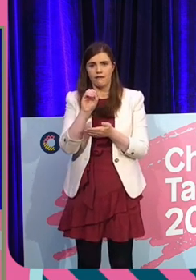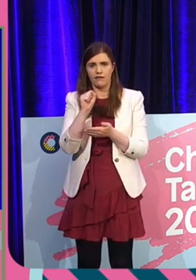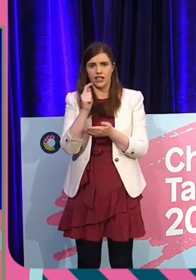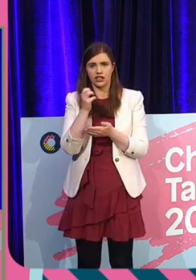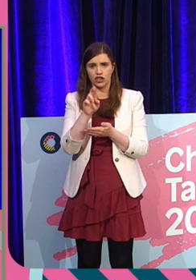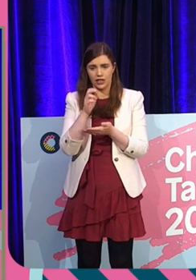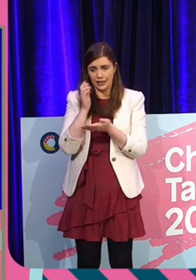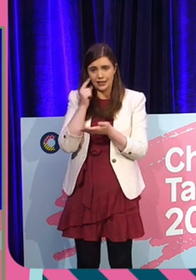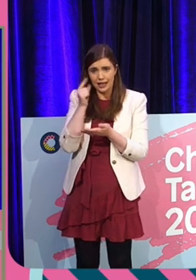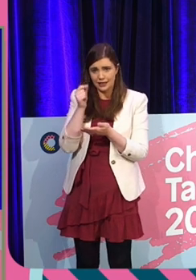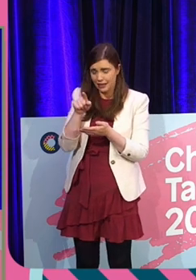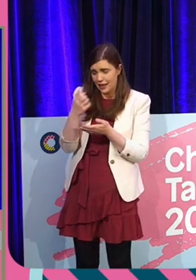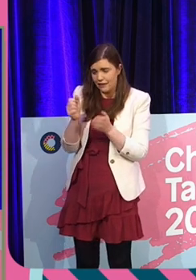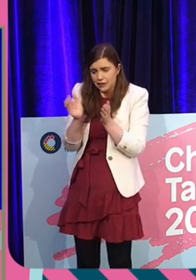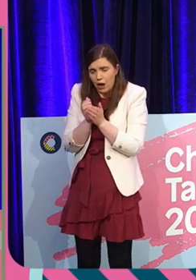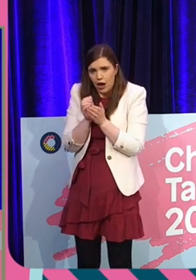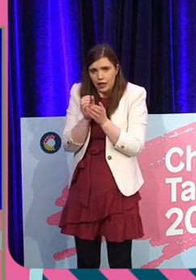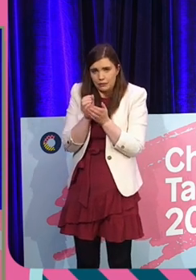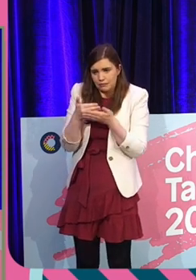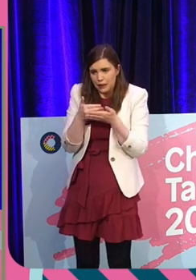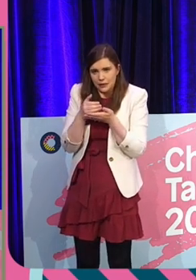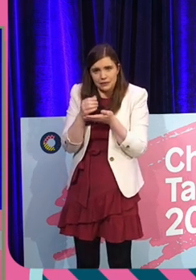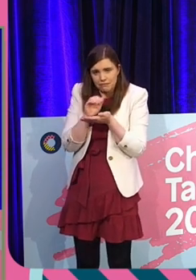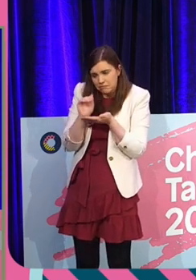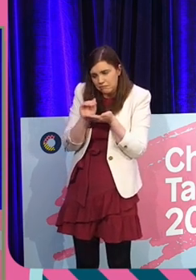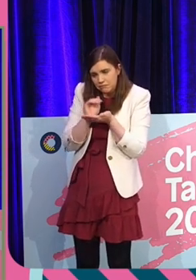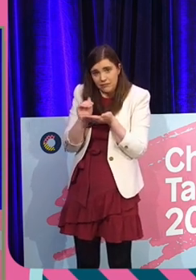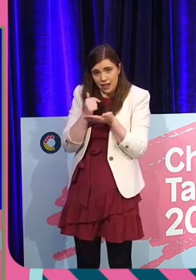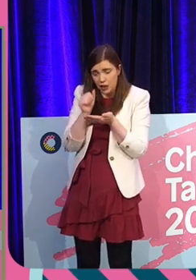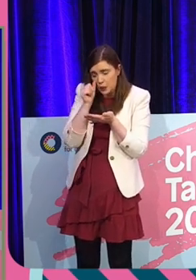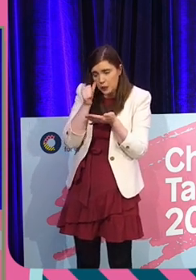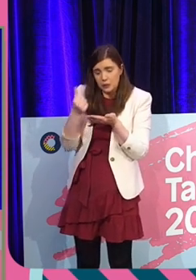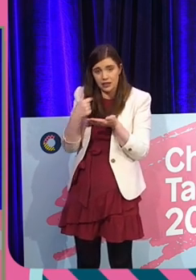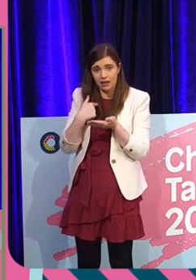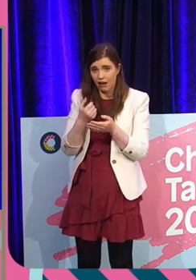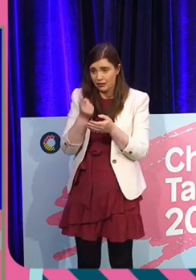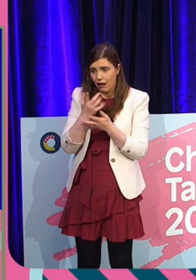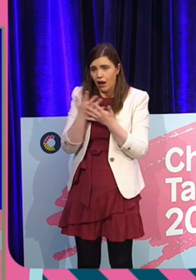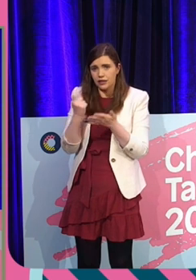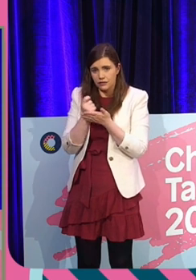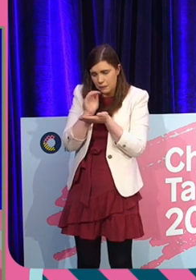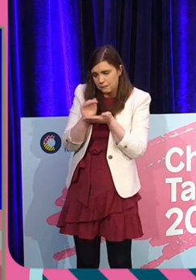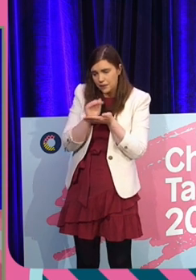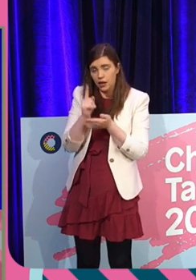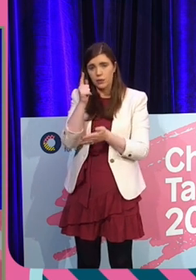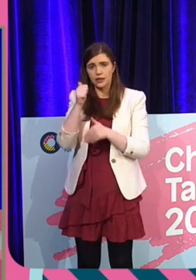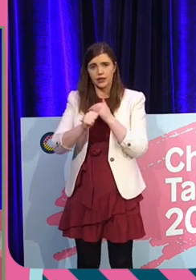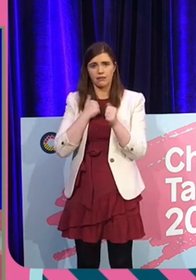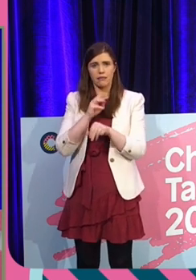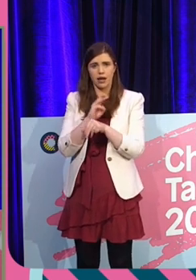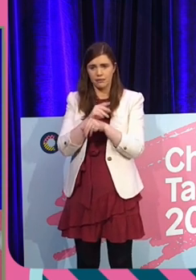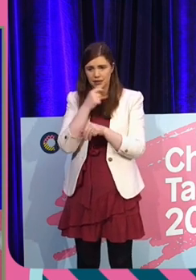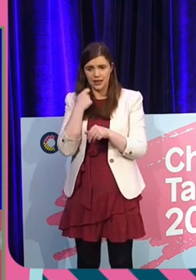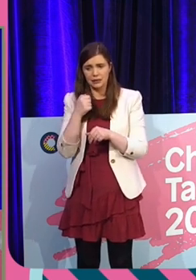had kittens. They were tiny, cute little things, and I spent a lot of time with them. One day, my mum mentioned that